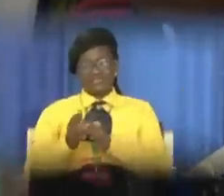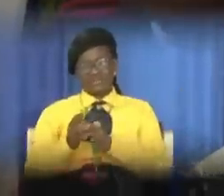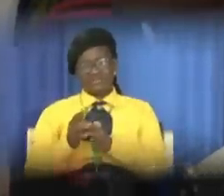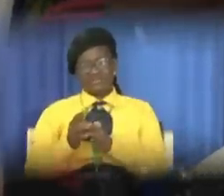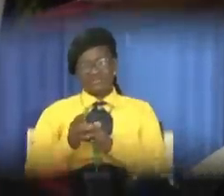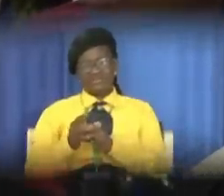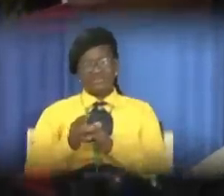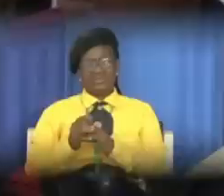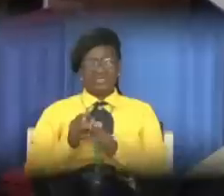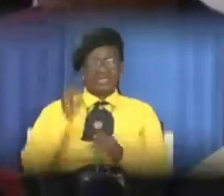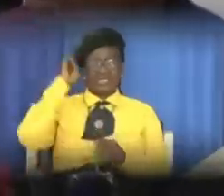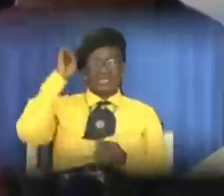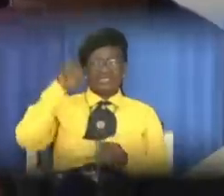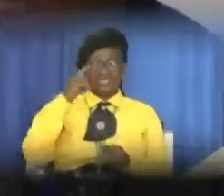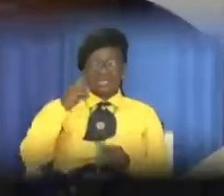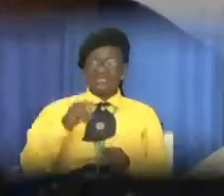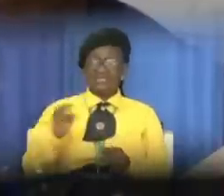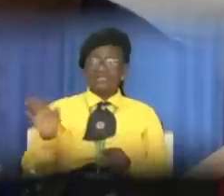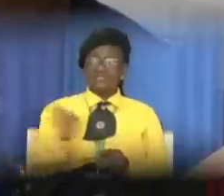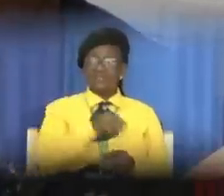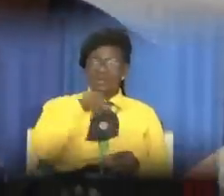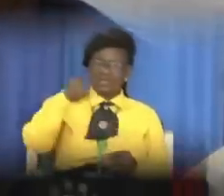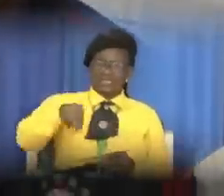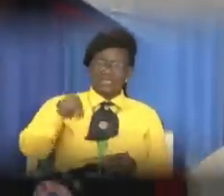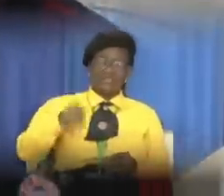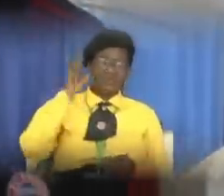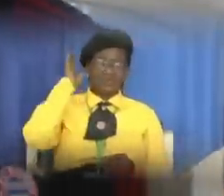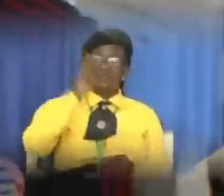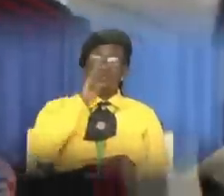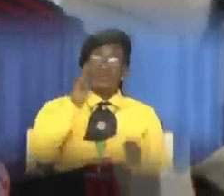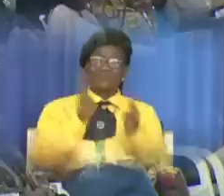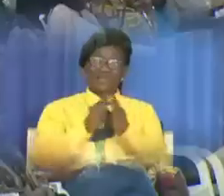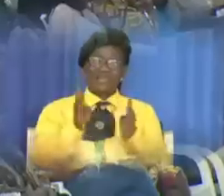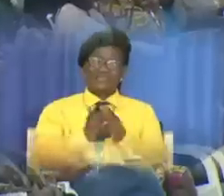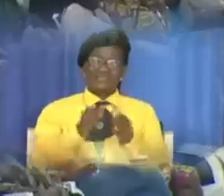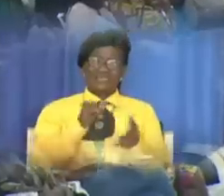he said, your needs will be met. It's an advice.